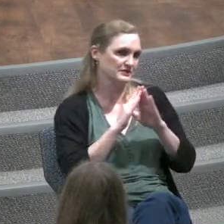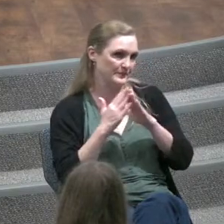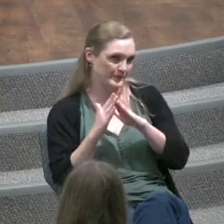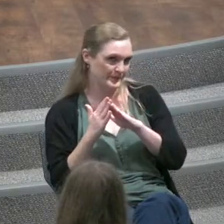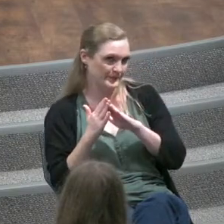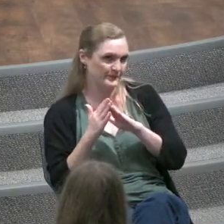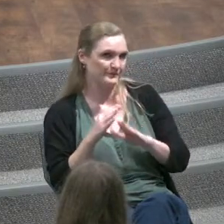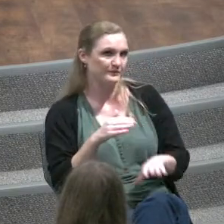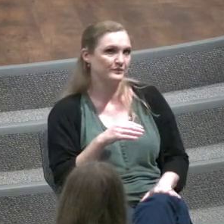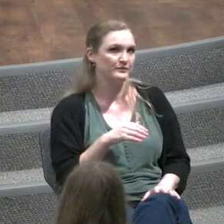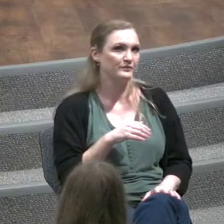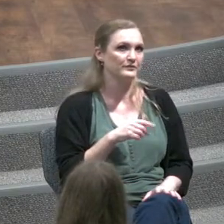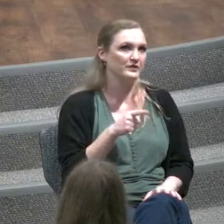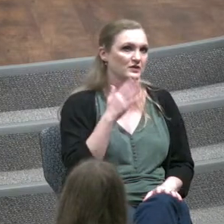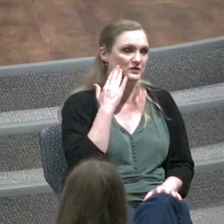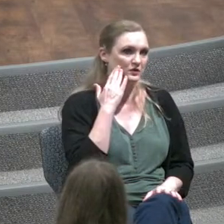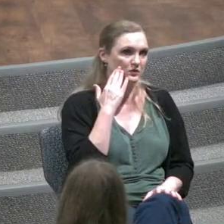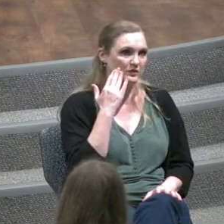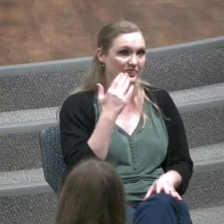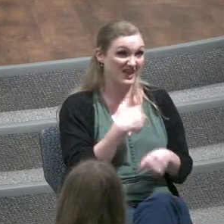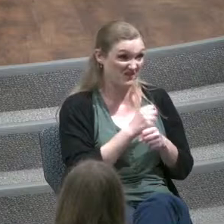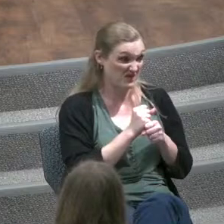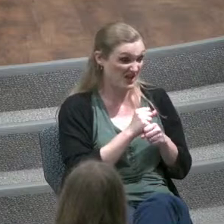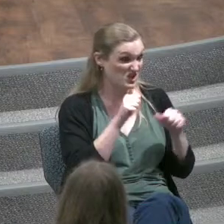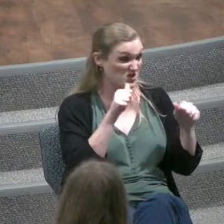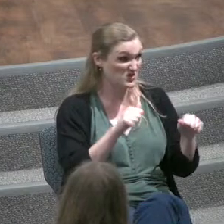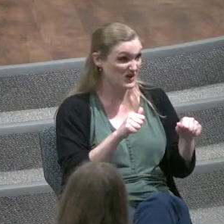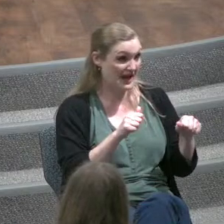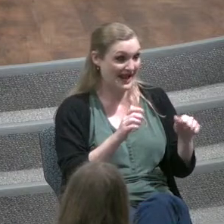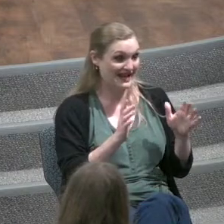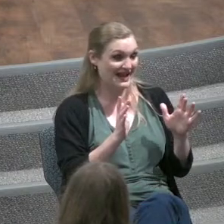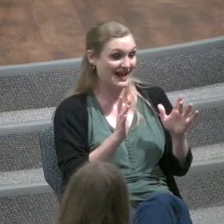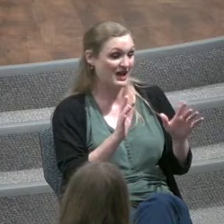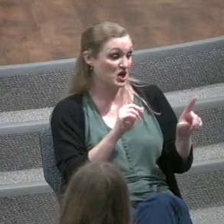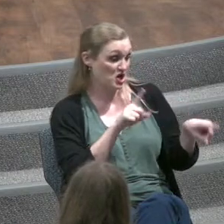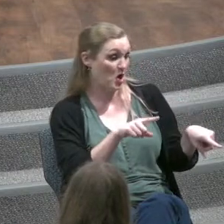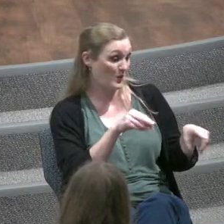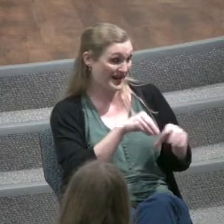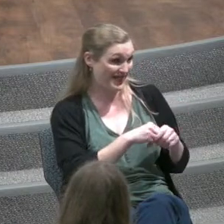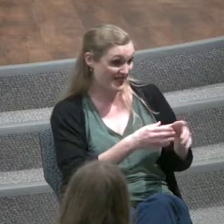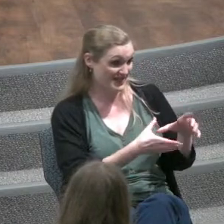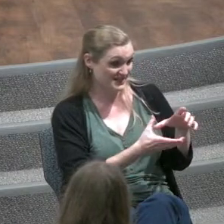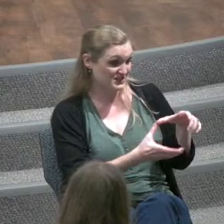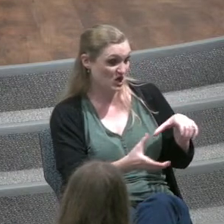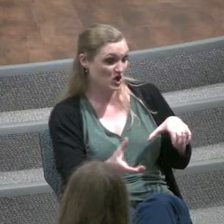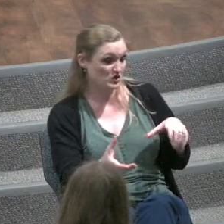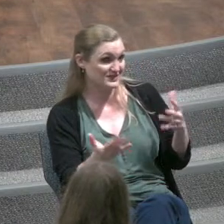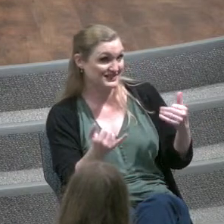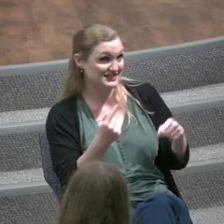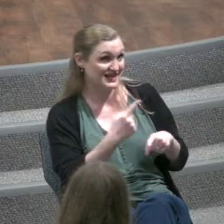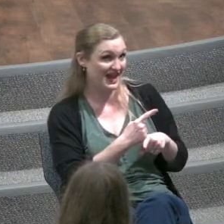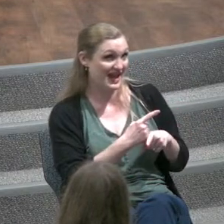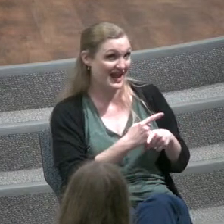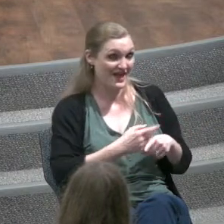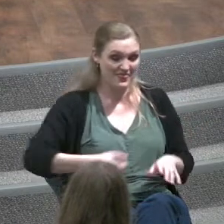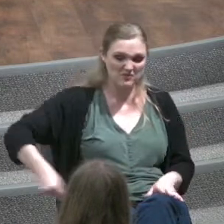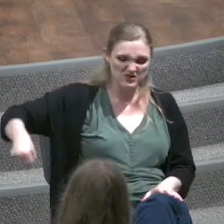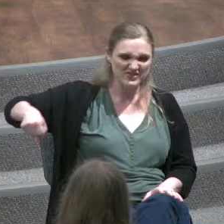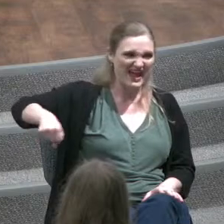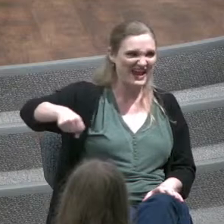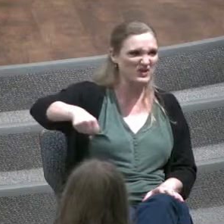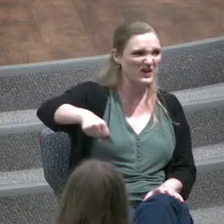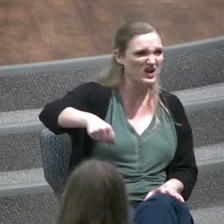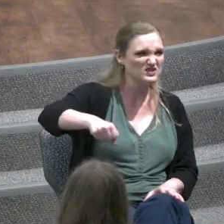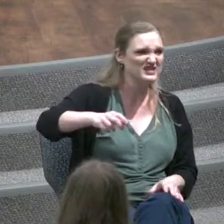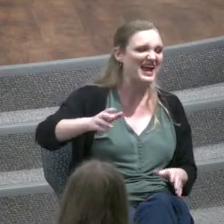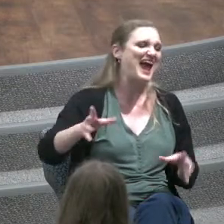mountain. But they've made it where you can access the tunnels today with putting in handrails and